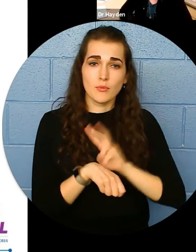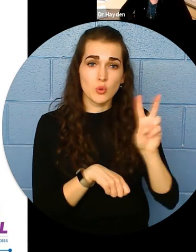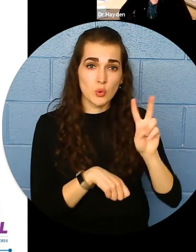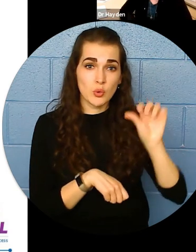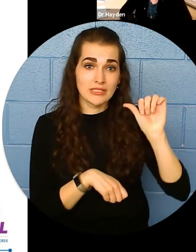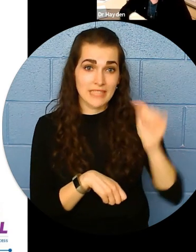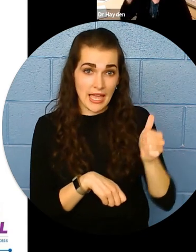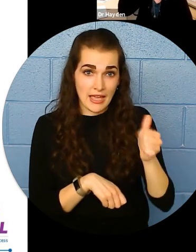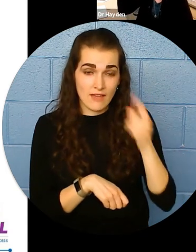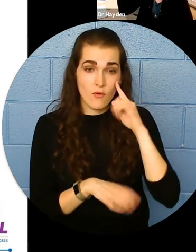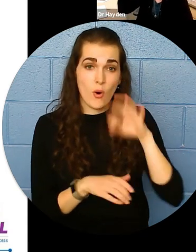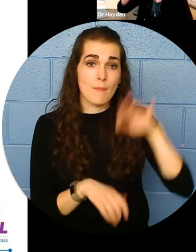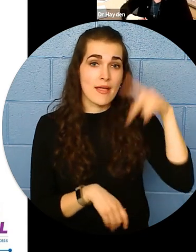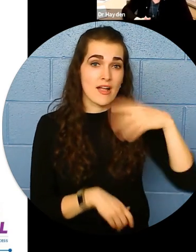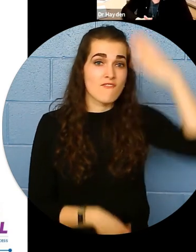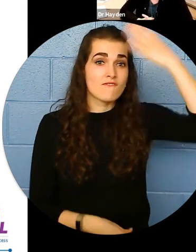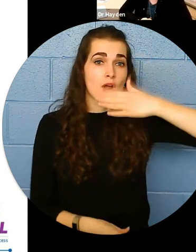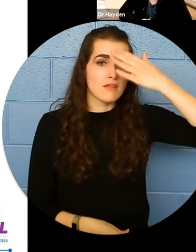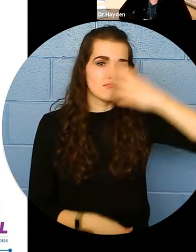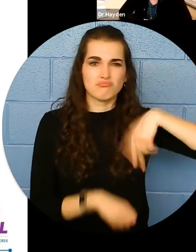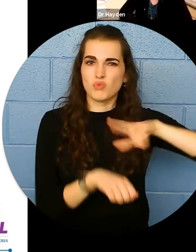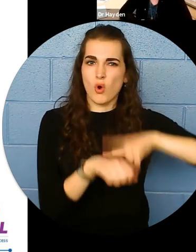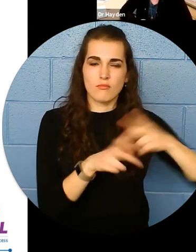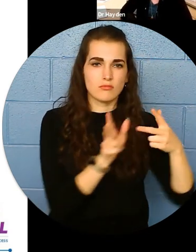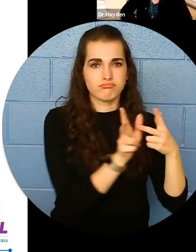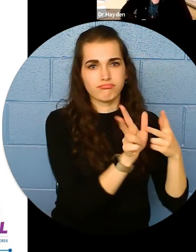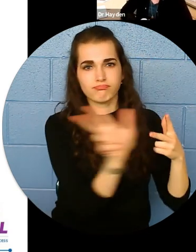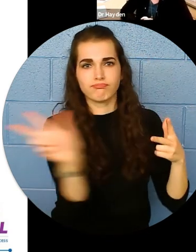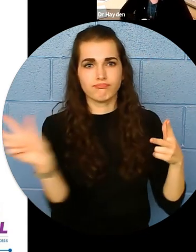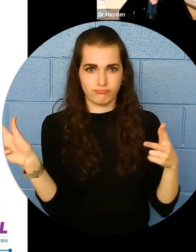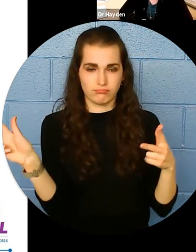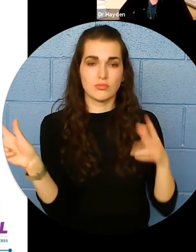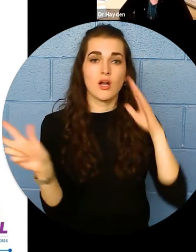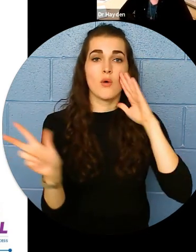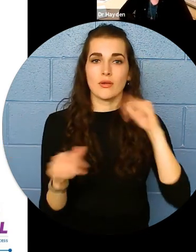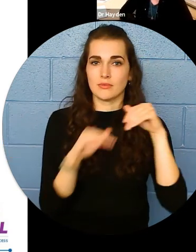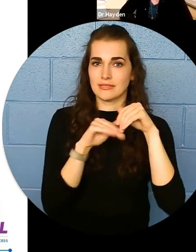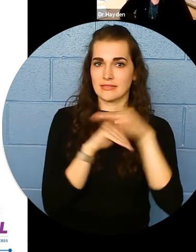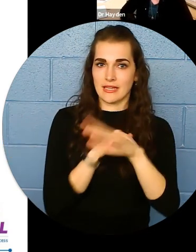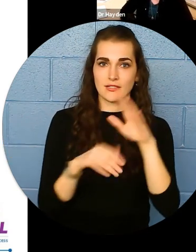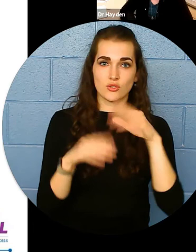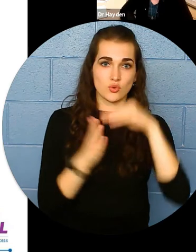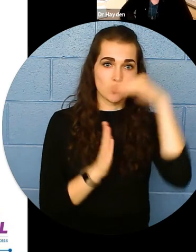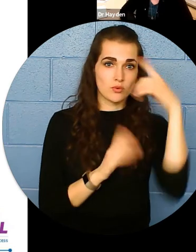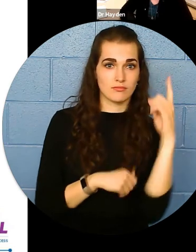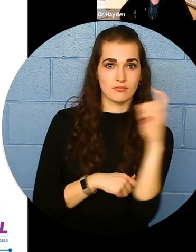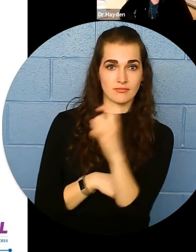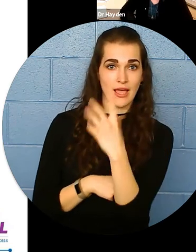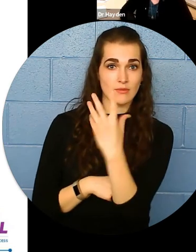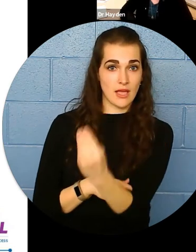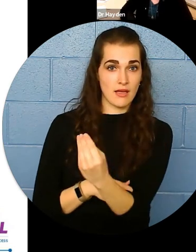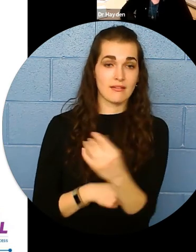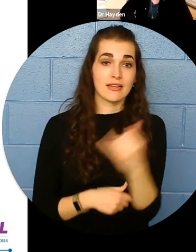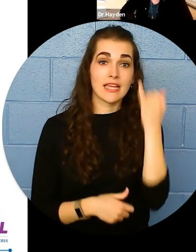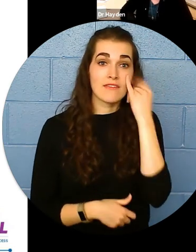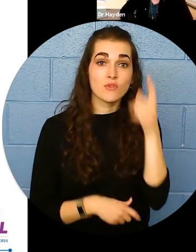pick your child up, be in the front as we normally would do. We will send your child out. Those that are walking will be dismissed at